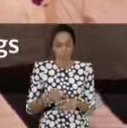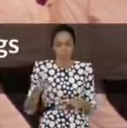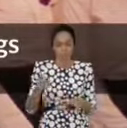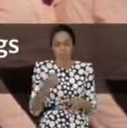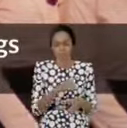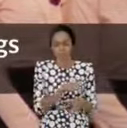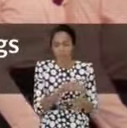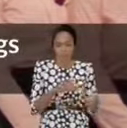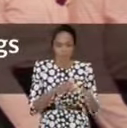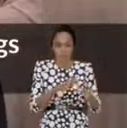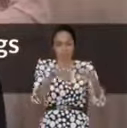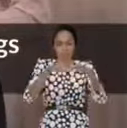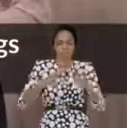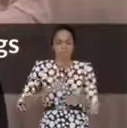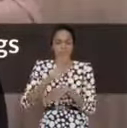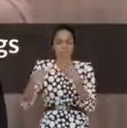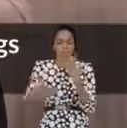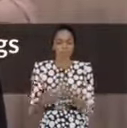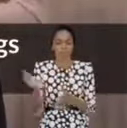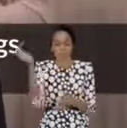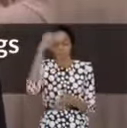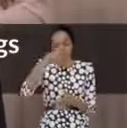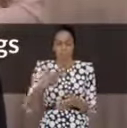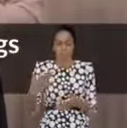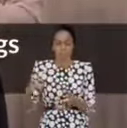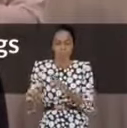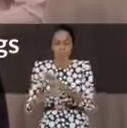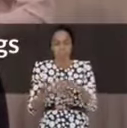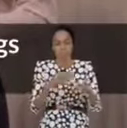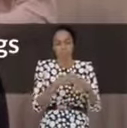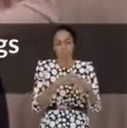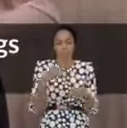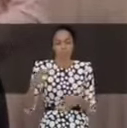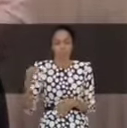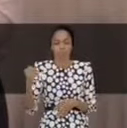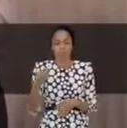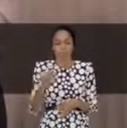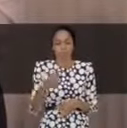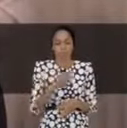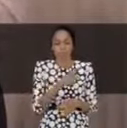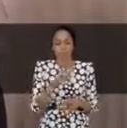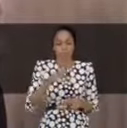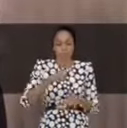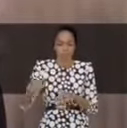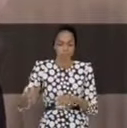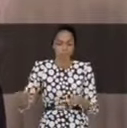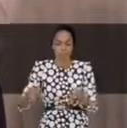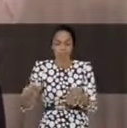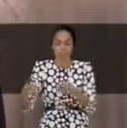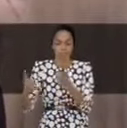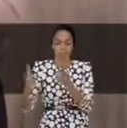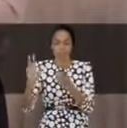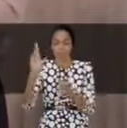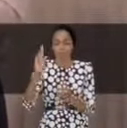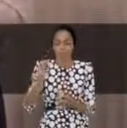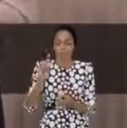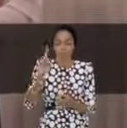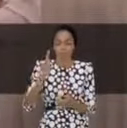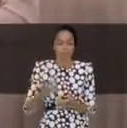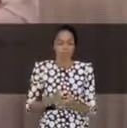buried all their foreign things on the yoke of Shechem. They set out and no one